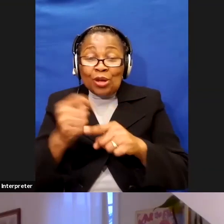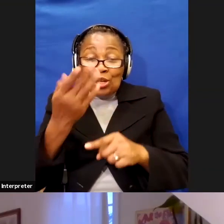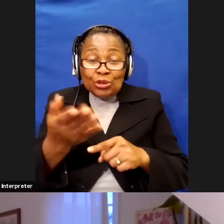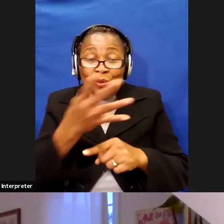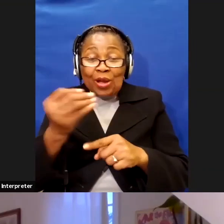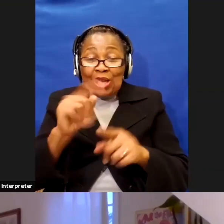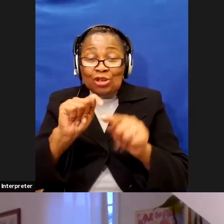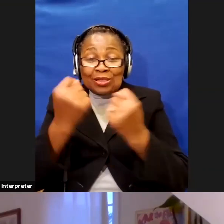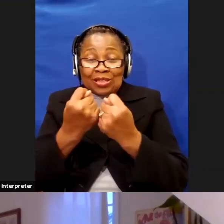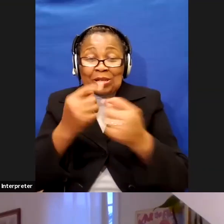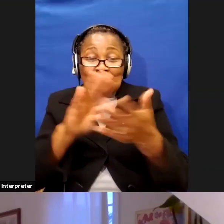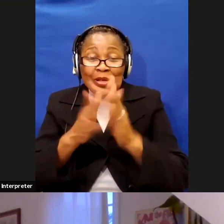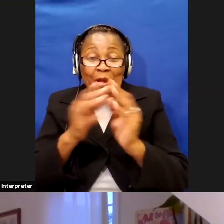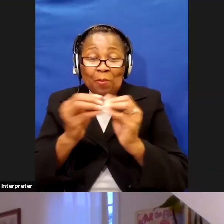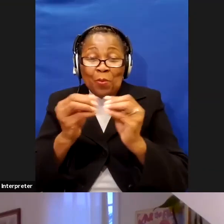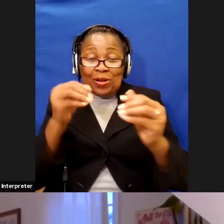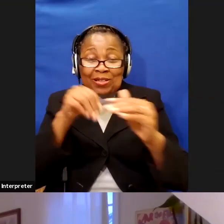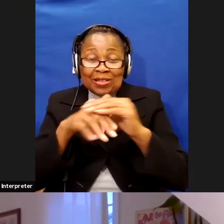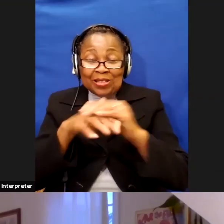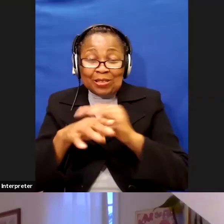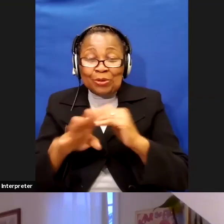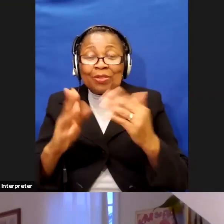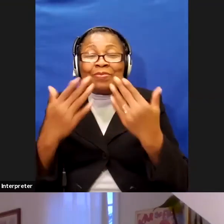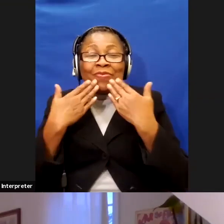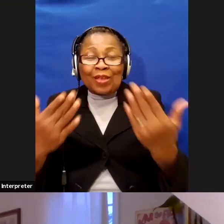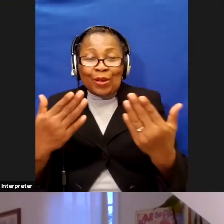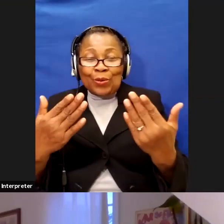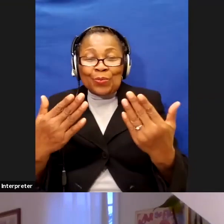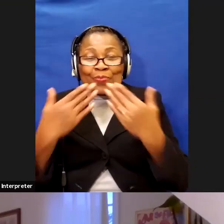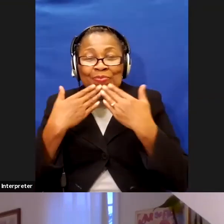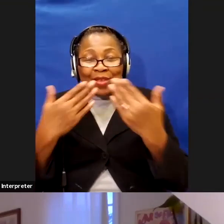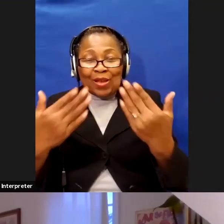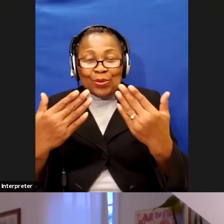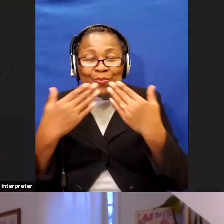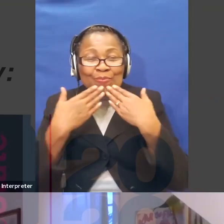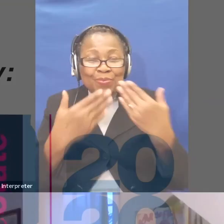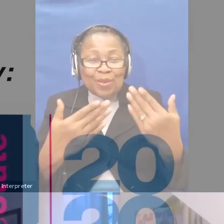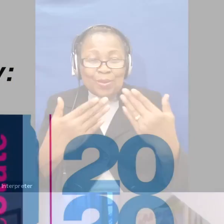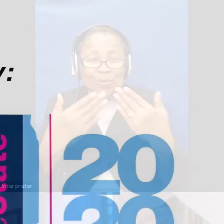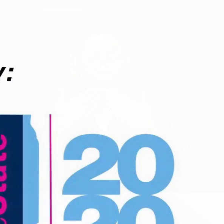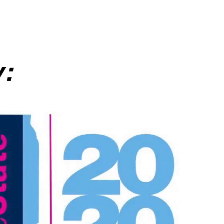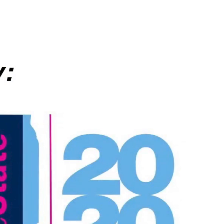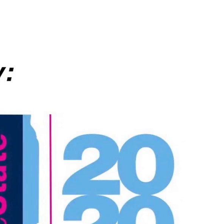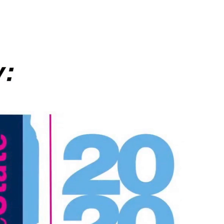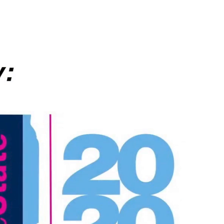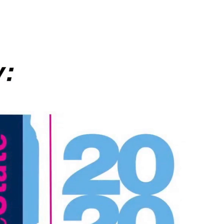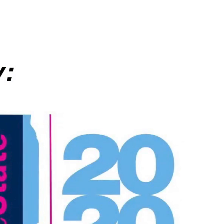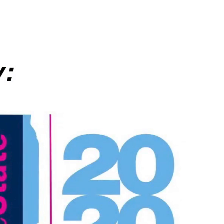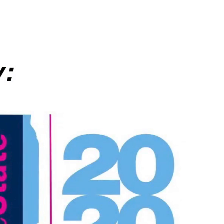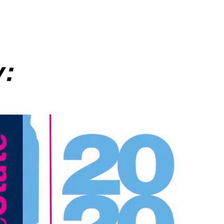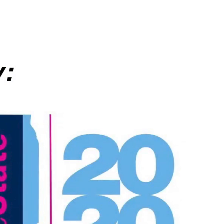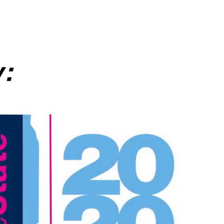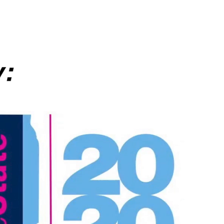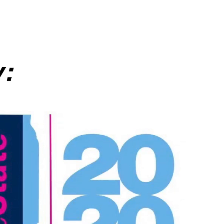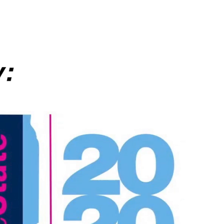different environments. Thanks, everybody. Thank you. Thank you. Logos appear.